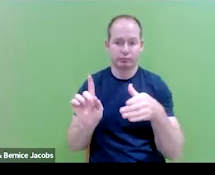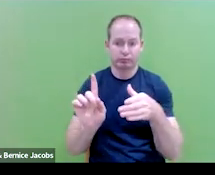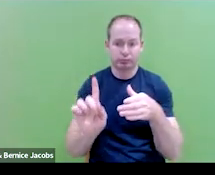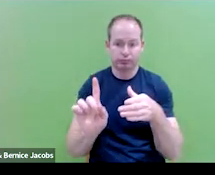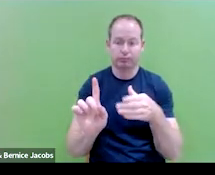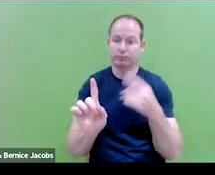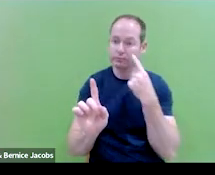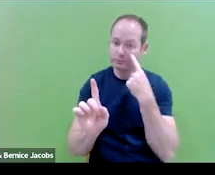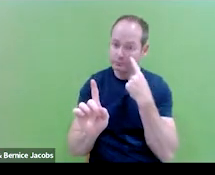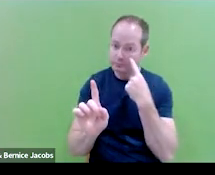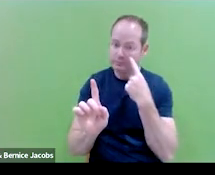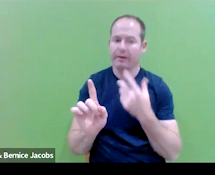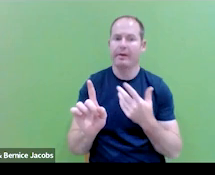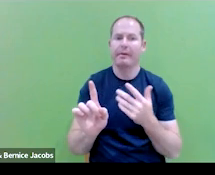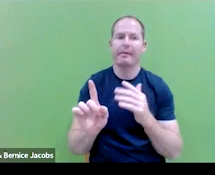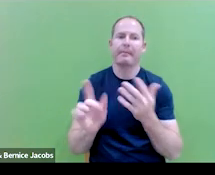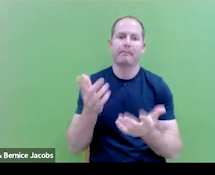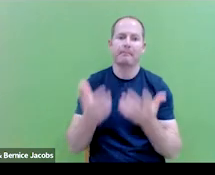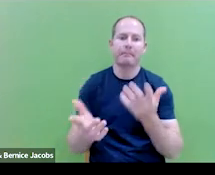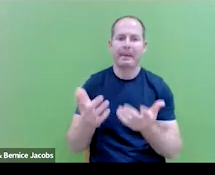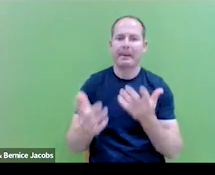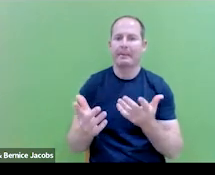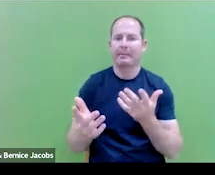find sometimes you're just